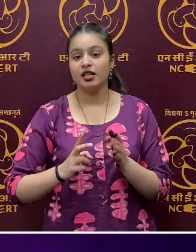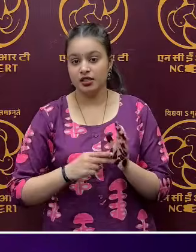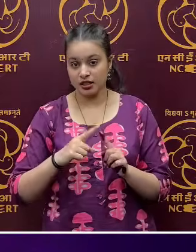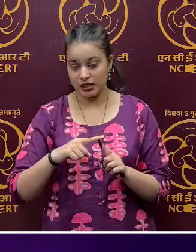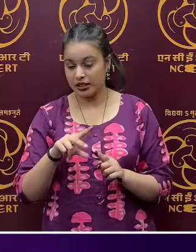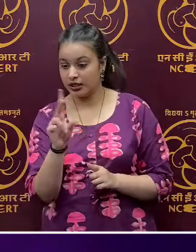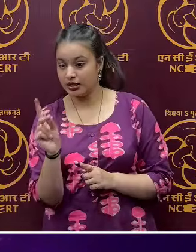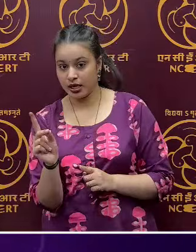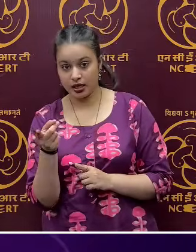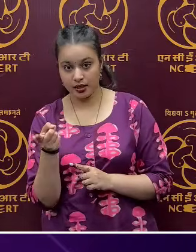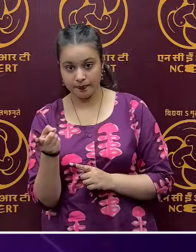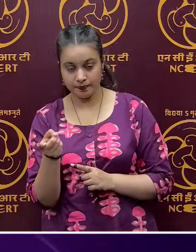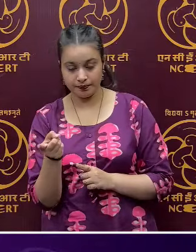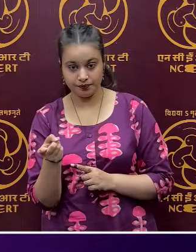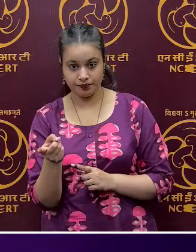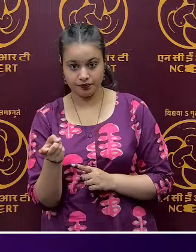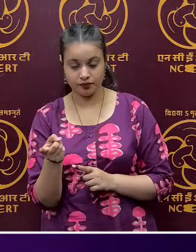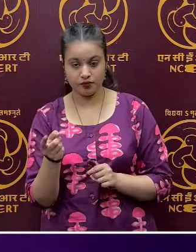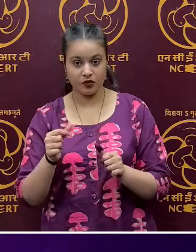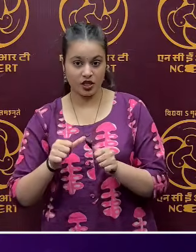other one, ascent,